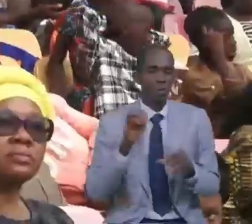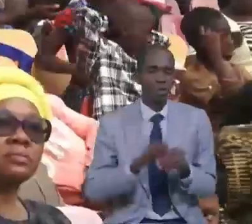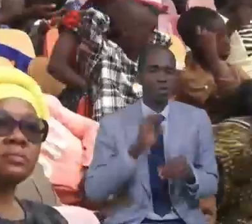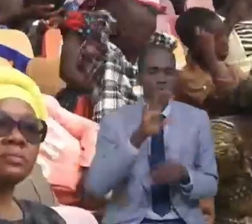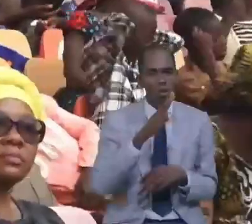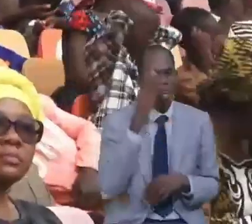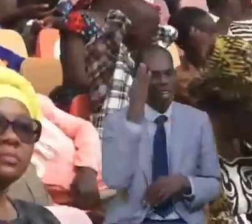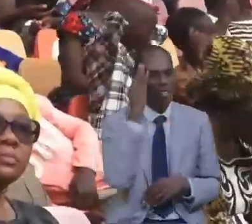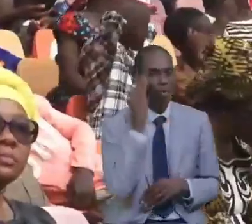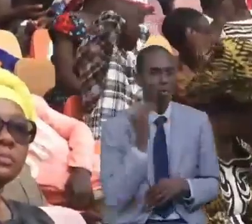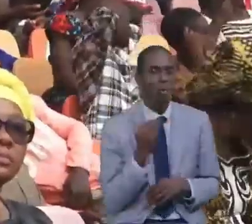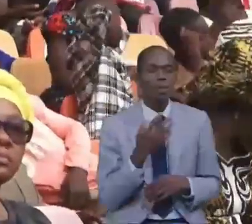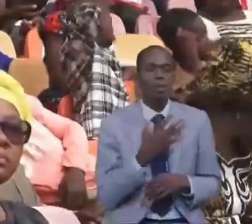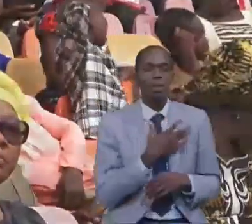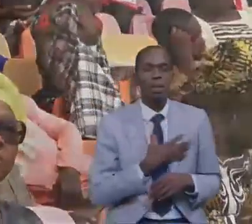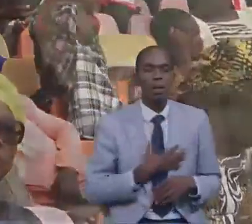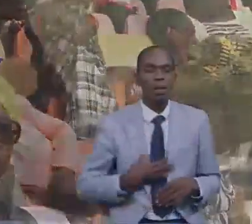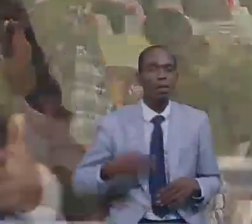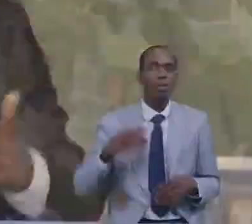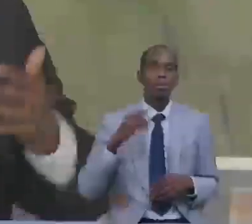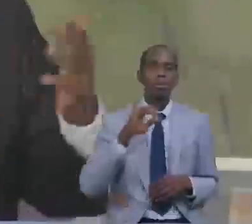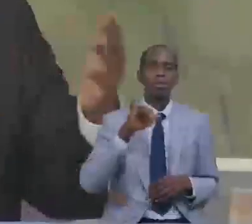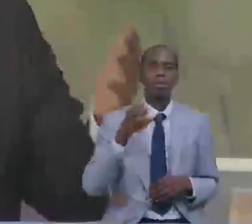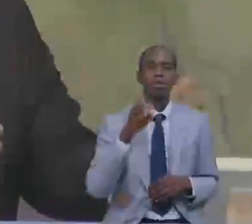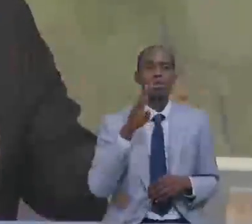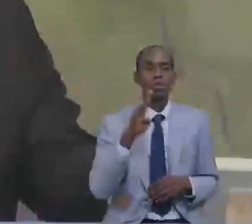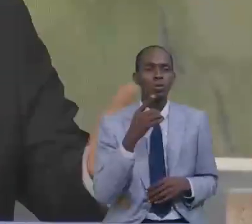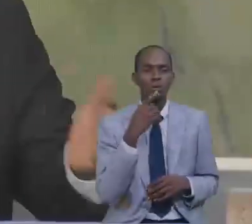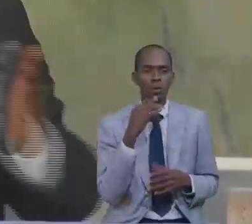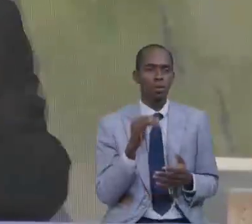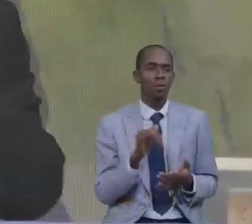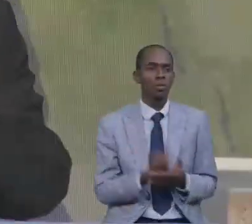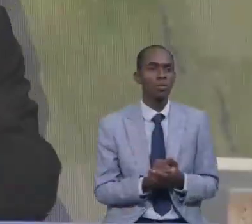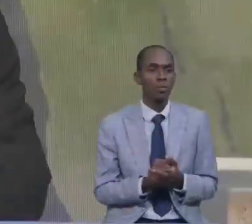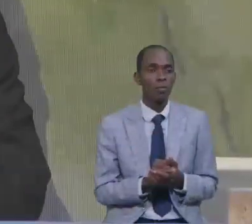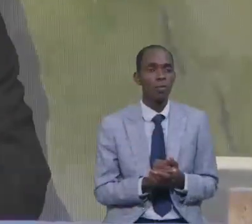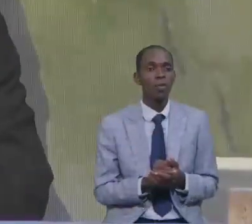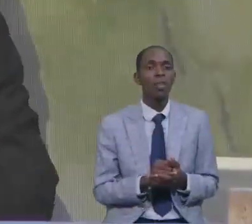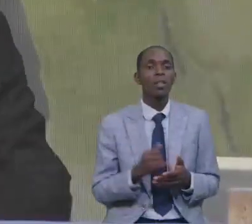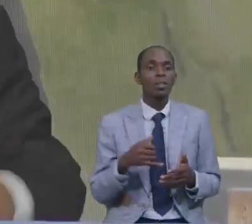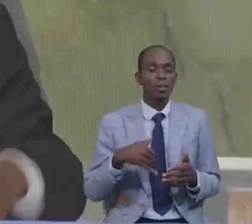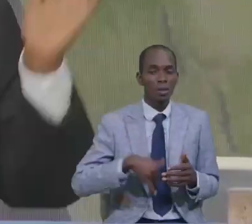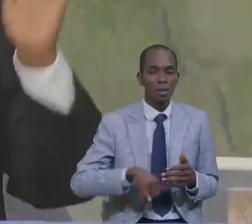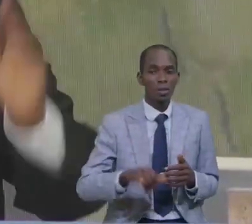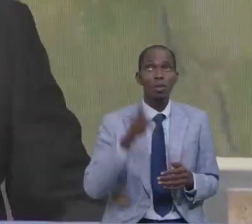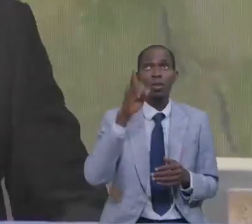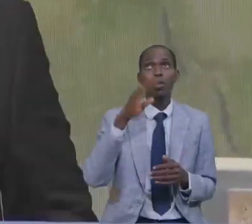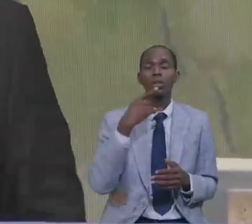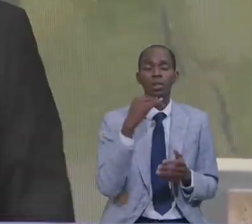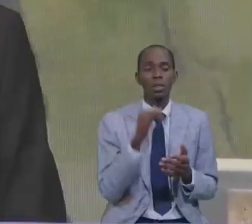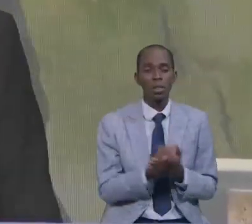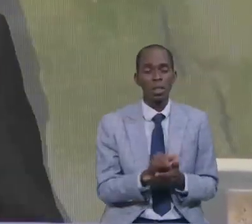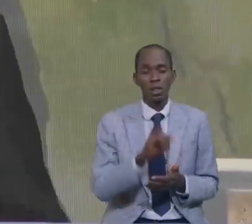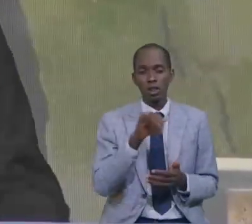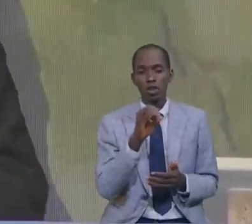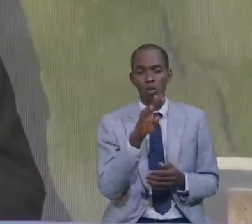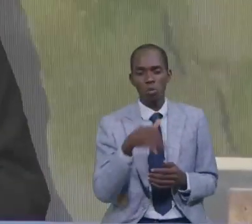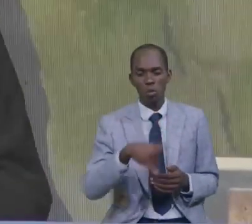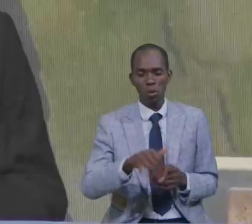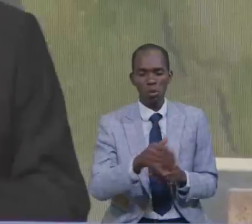integrity, although thou movest me against him to destroy